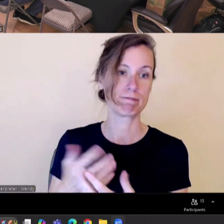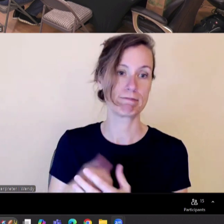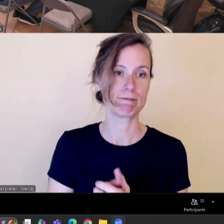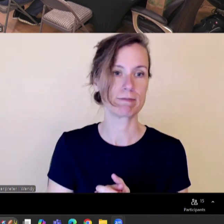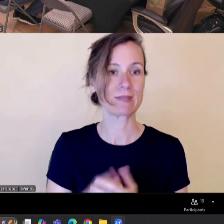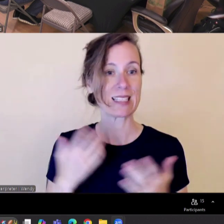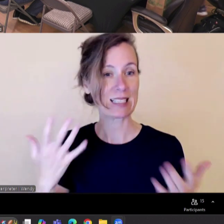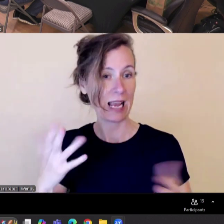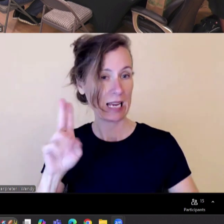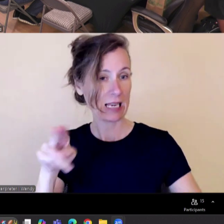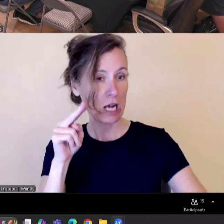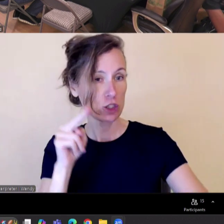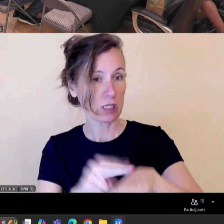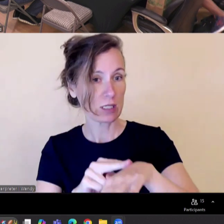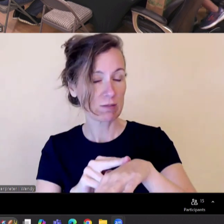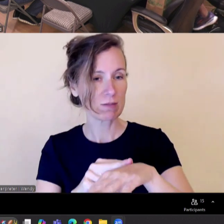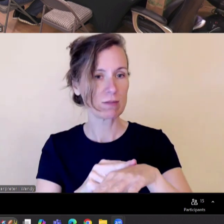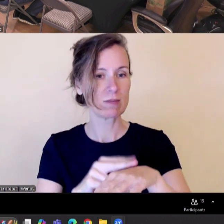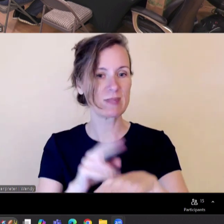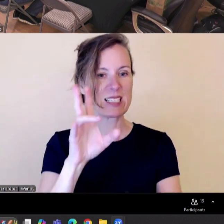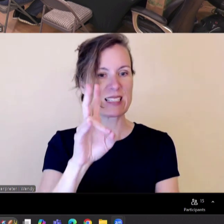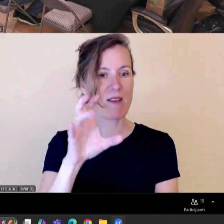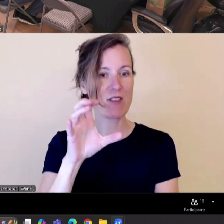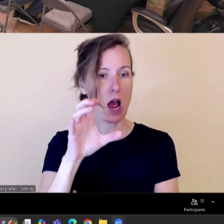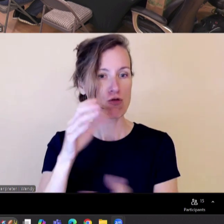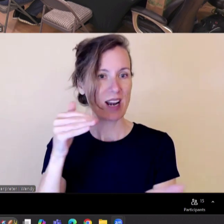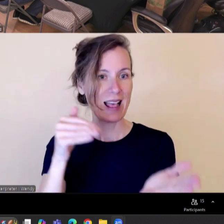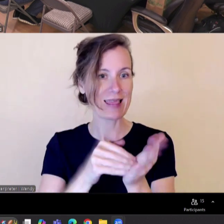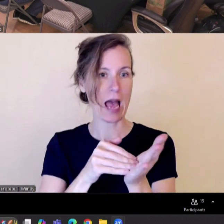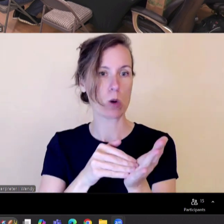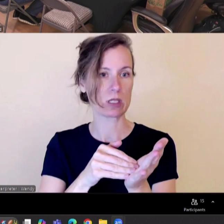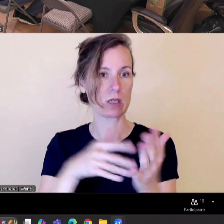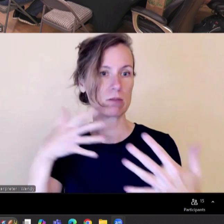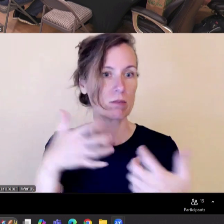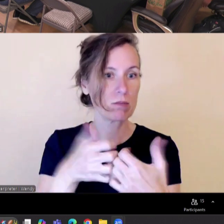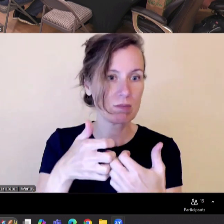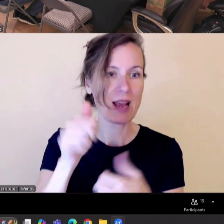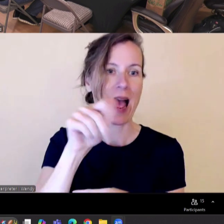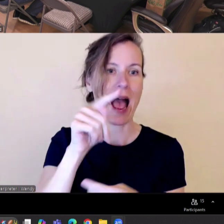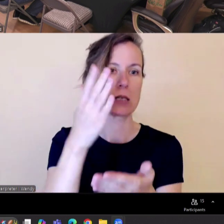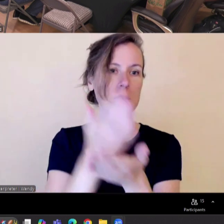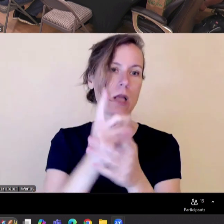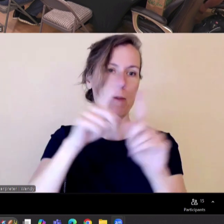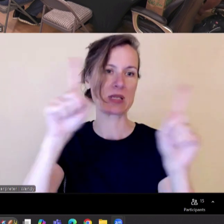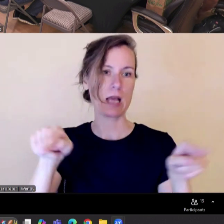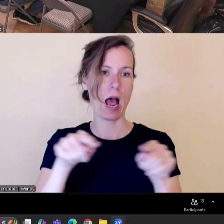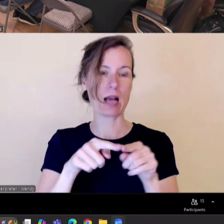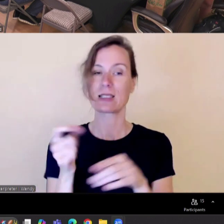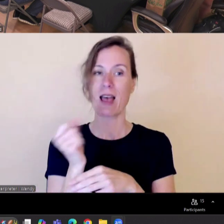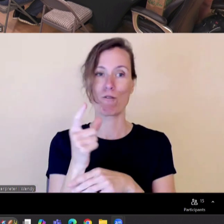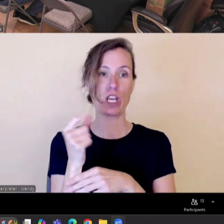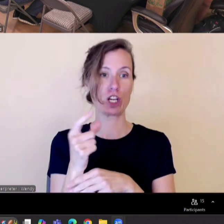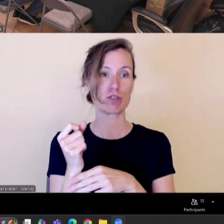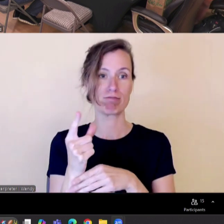700,000 motor vehicle collisions at stop sign intersections annually, every year.